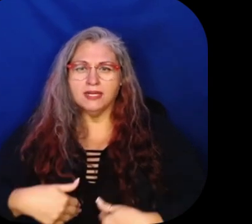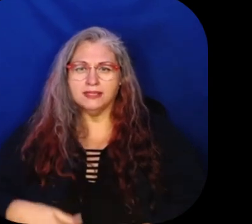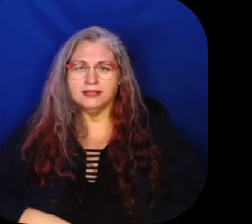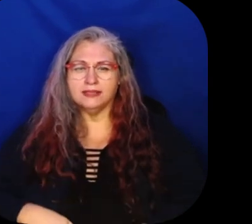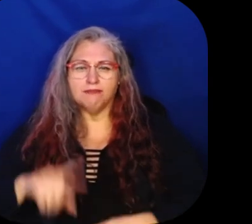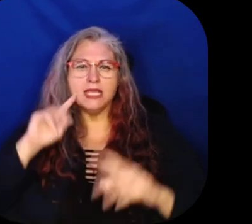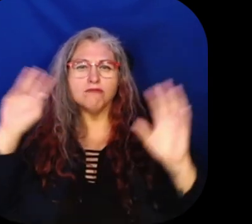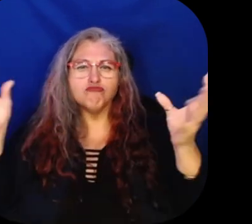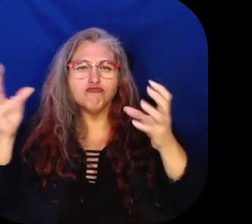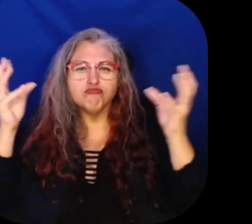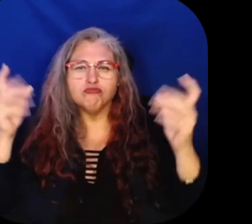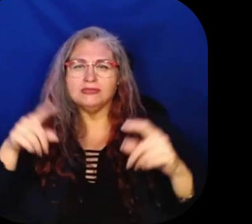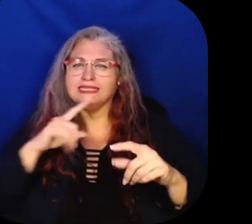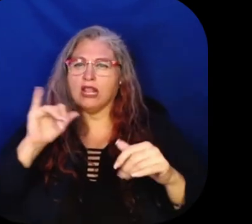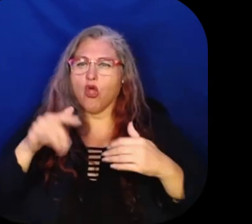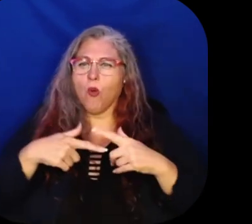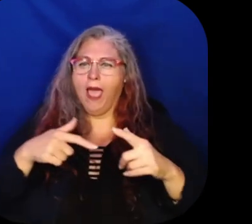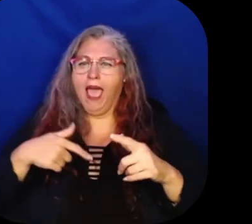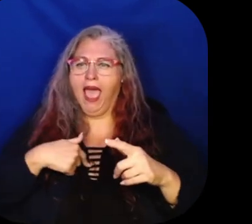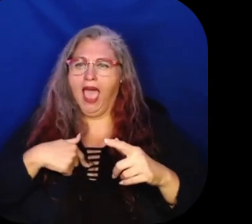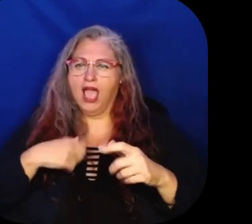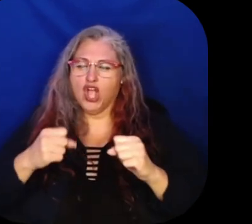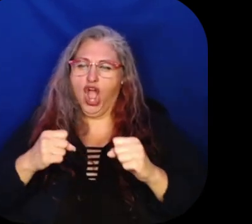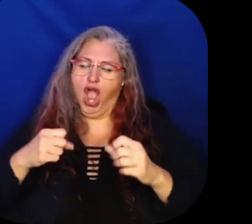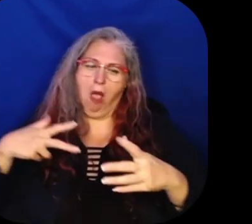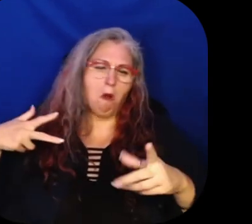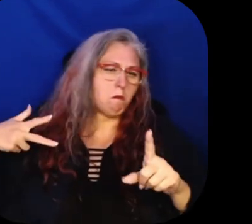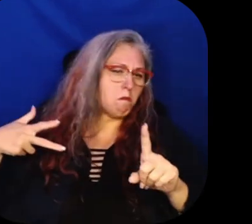am slammed my car into a tree called